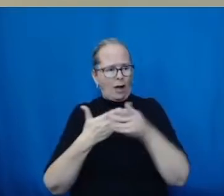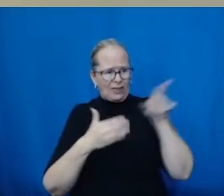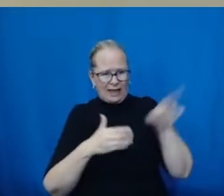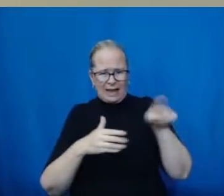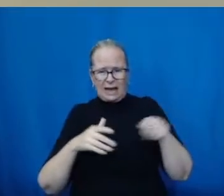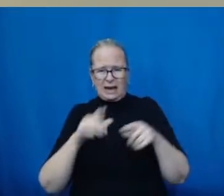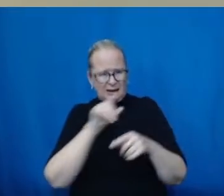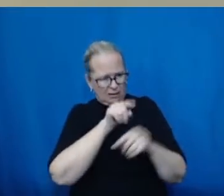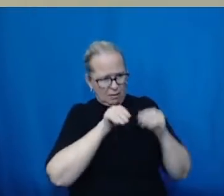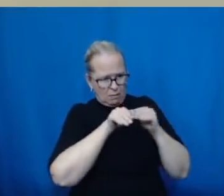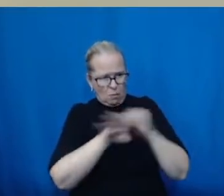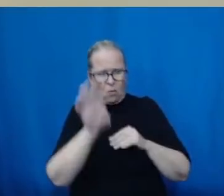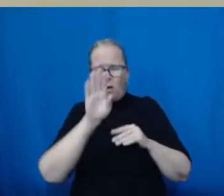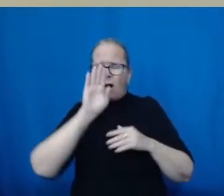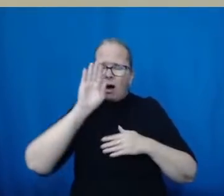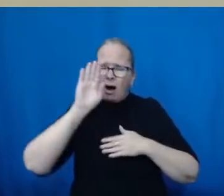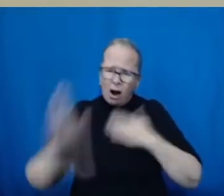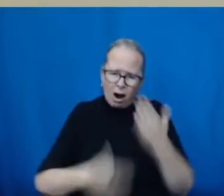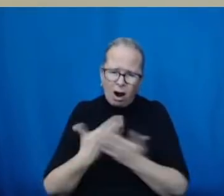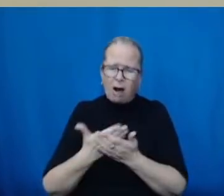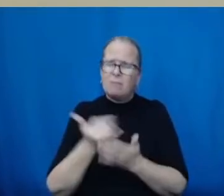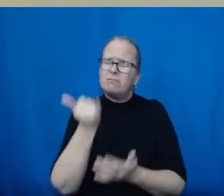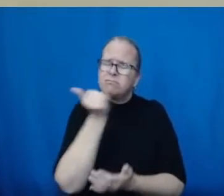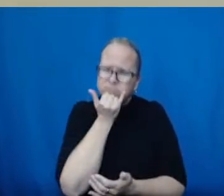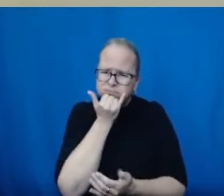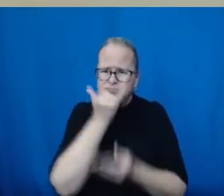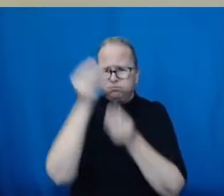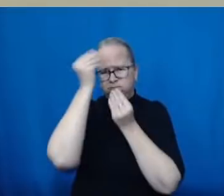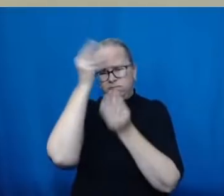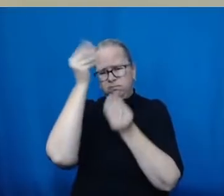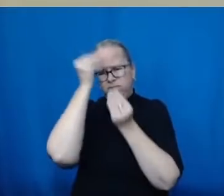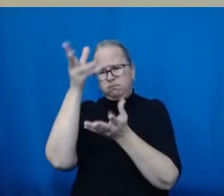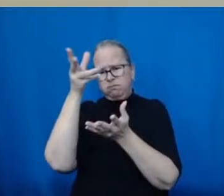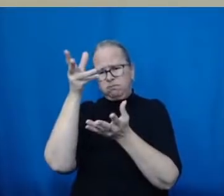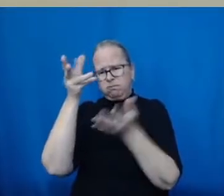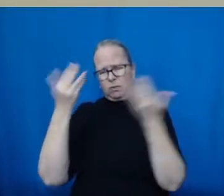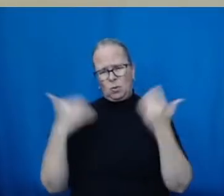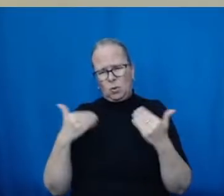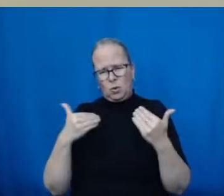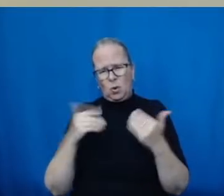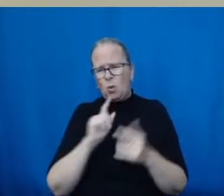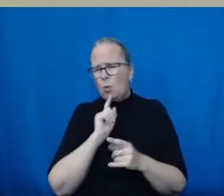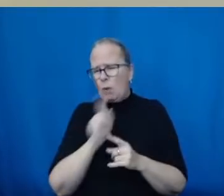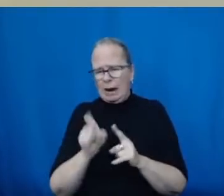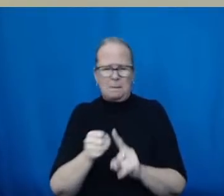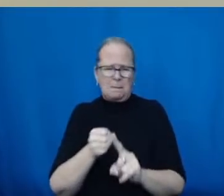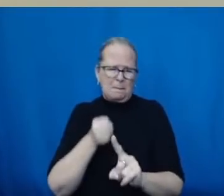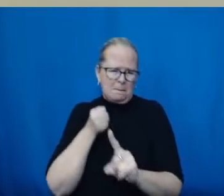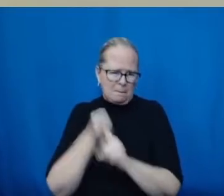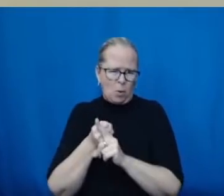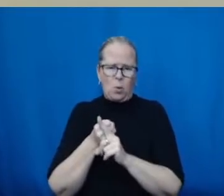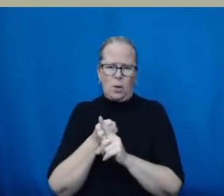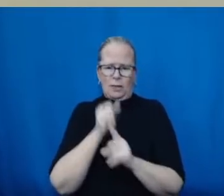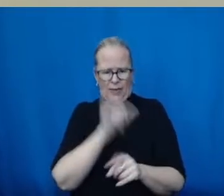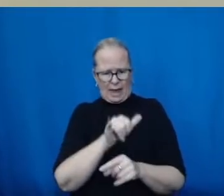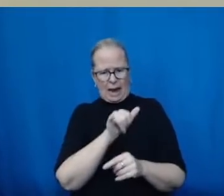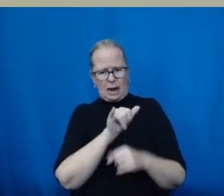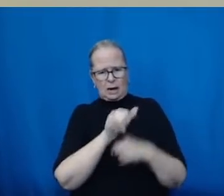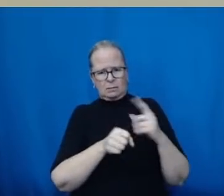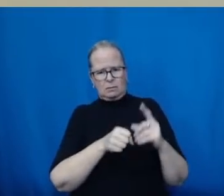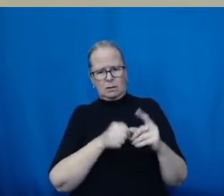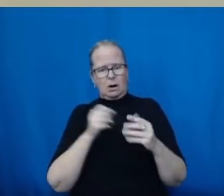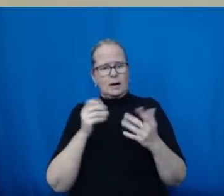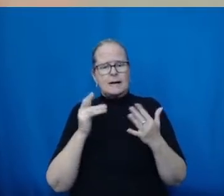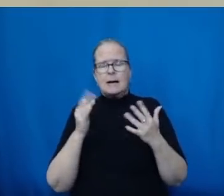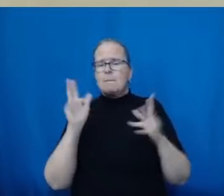of ivermectin, but probably more important for our discussion today on vaccine uptake. The idea is that somehow ivermectin is a replacement